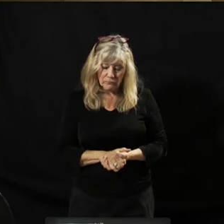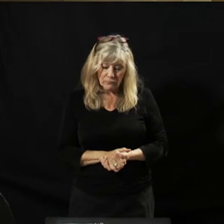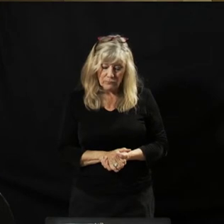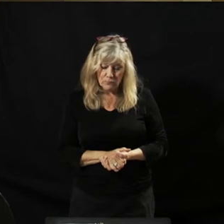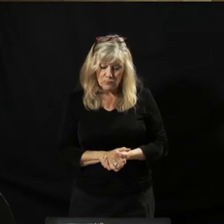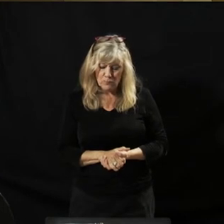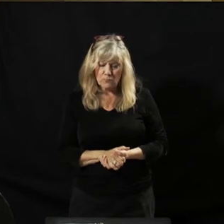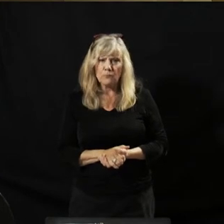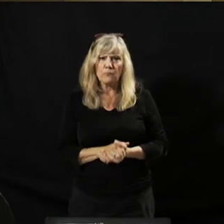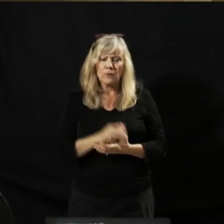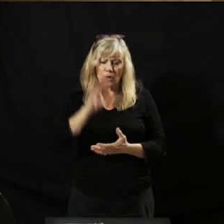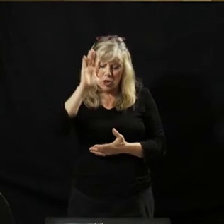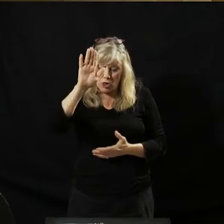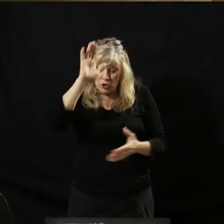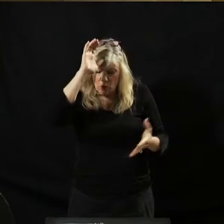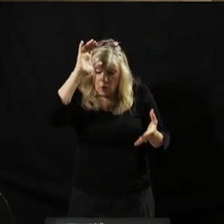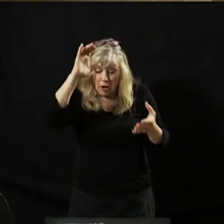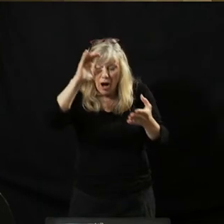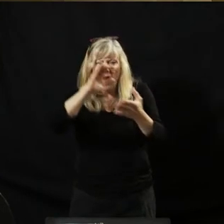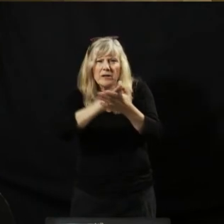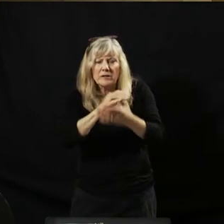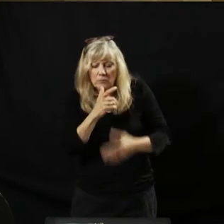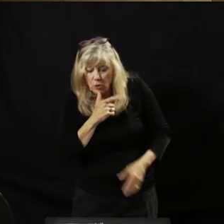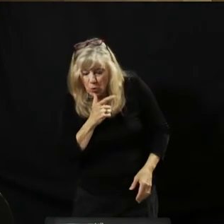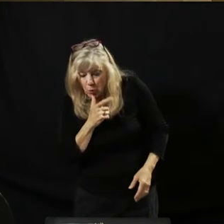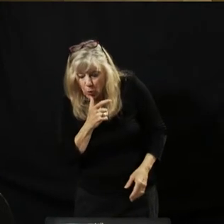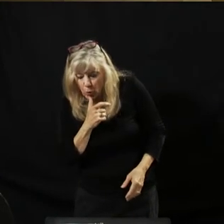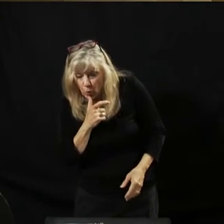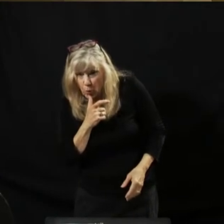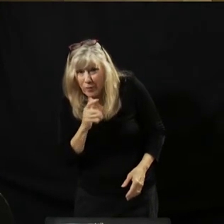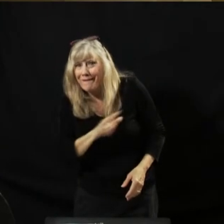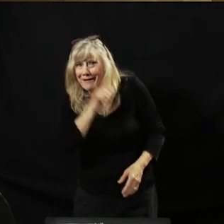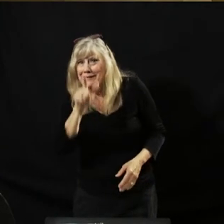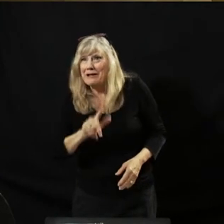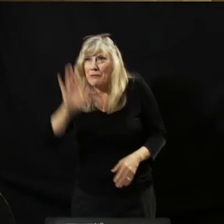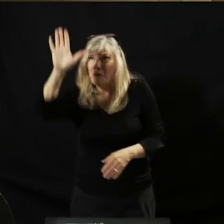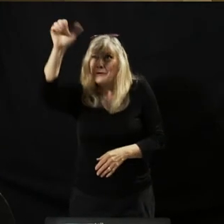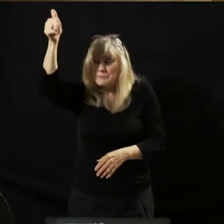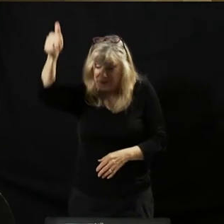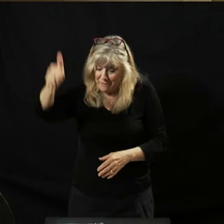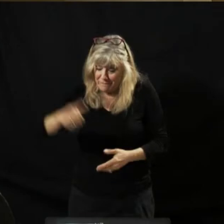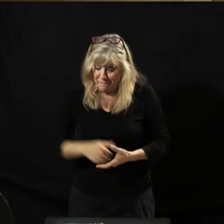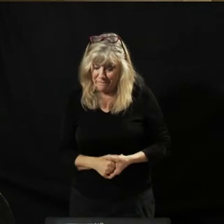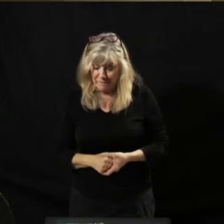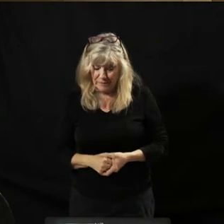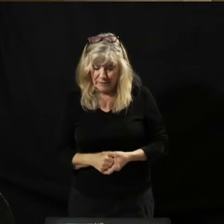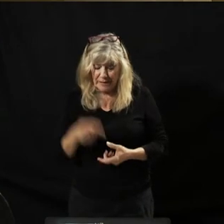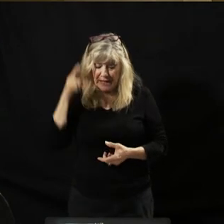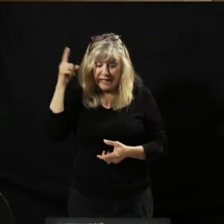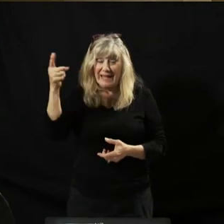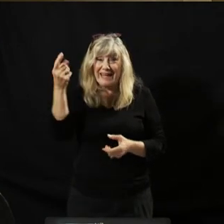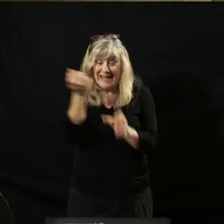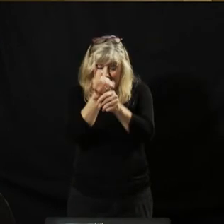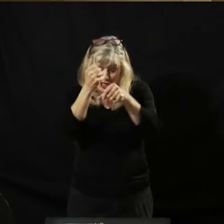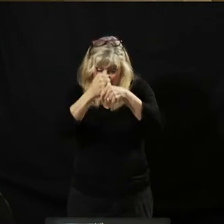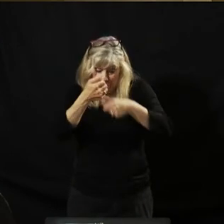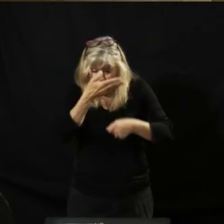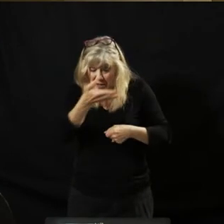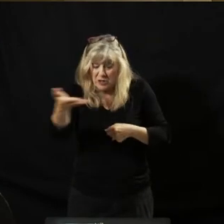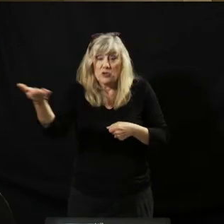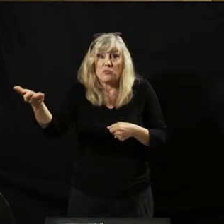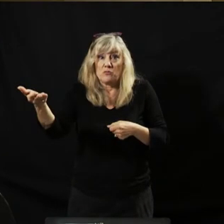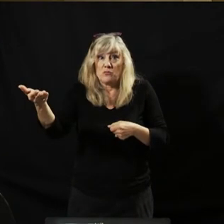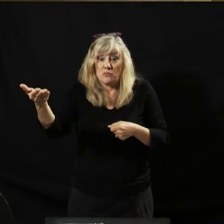The one who has become your husband is your maker. His name is the Lord